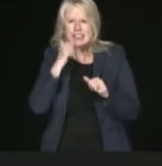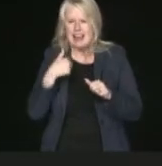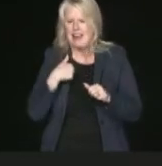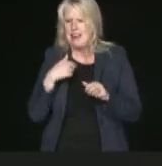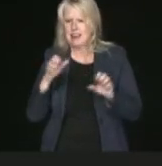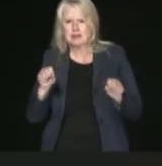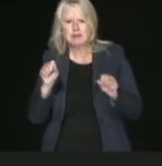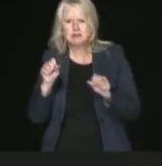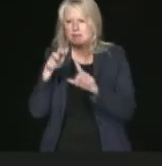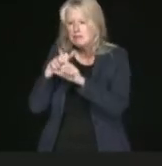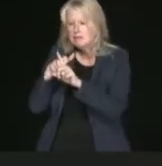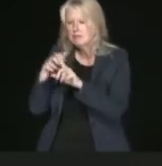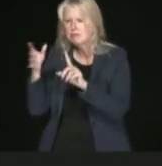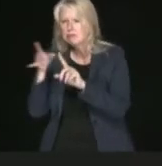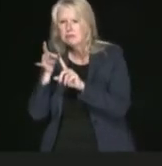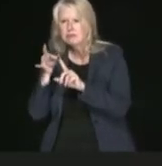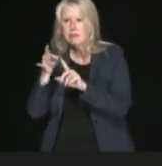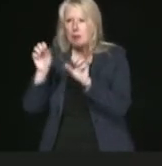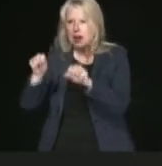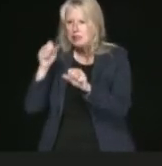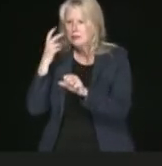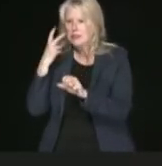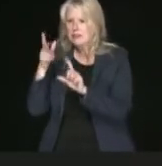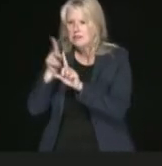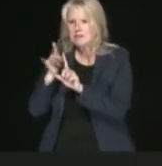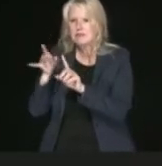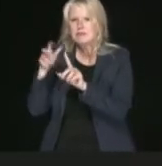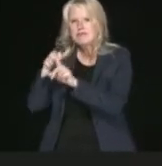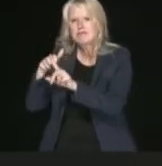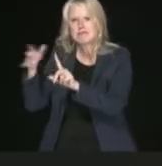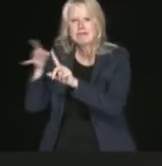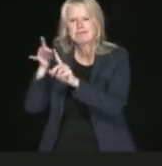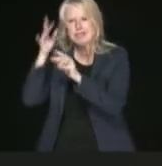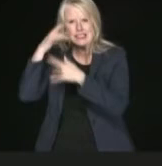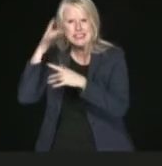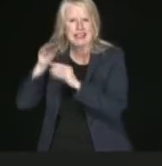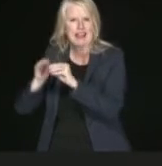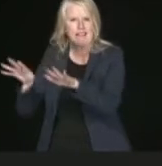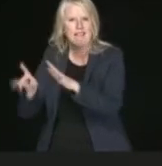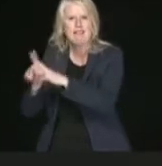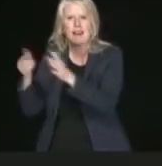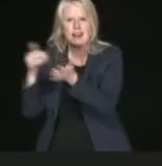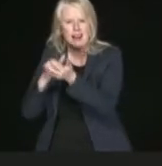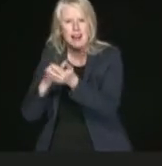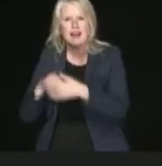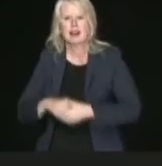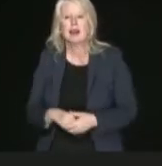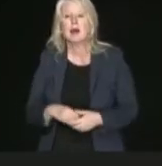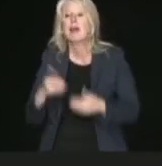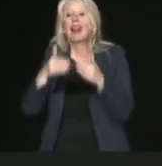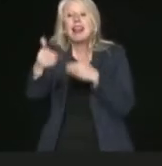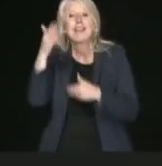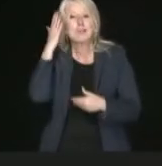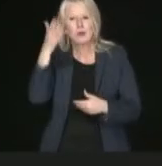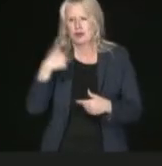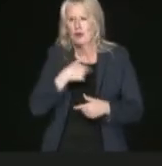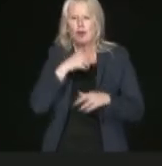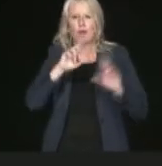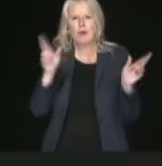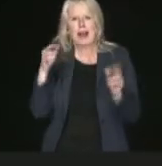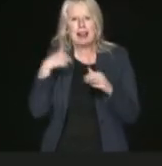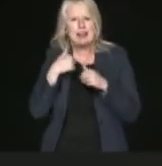for possible resurgences of the virus. At that point, however, we will have developed much